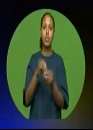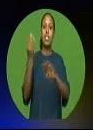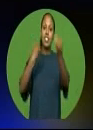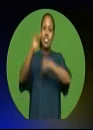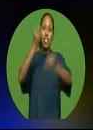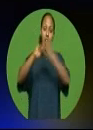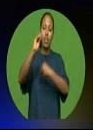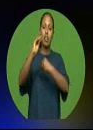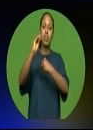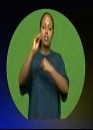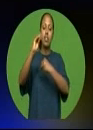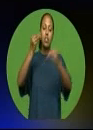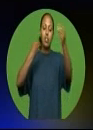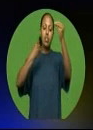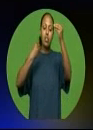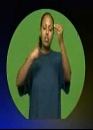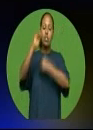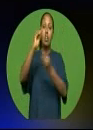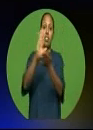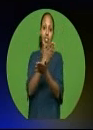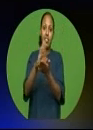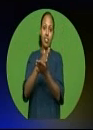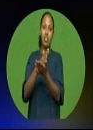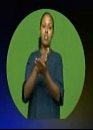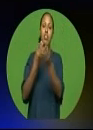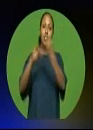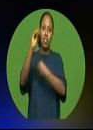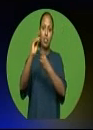selling the portion of business ownership,